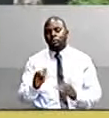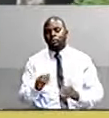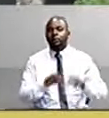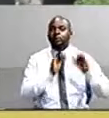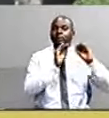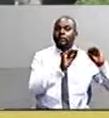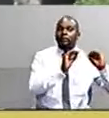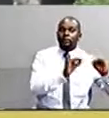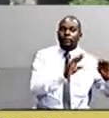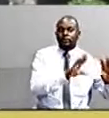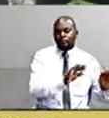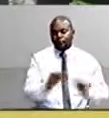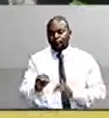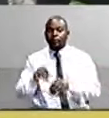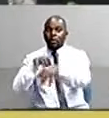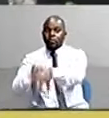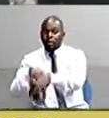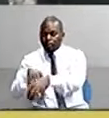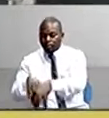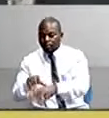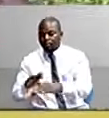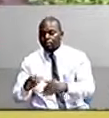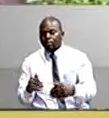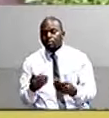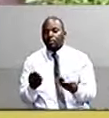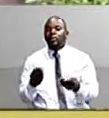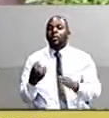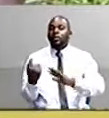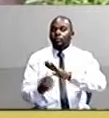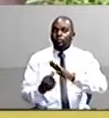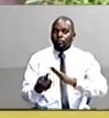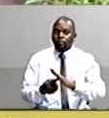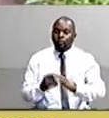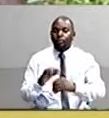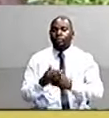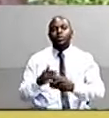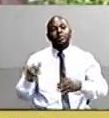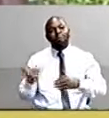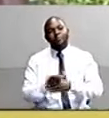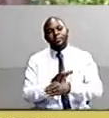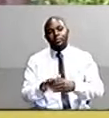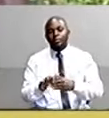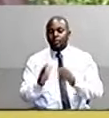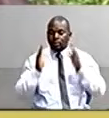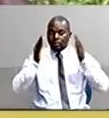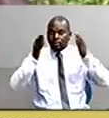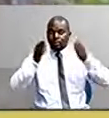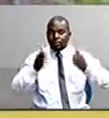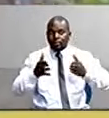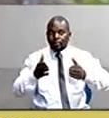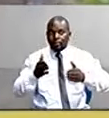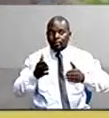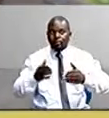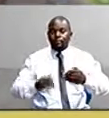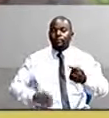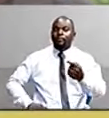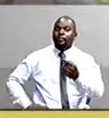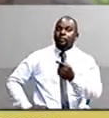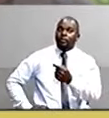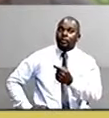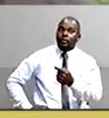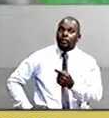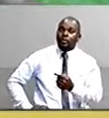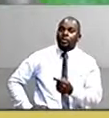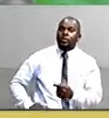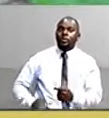job and cocoa farming as a hobby, a situation that has made him busy and focused. Nukoku gomula ba wamiaka